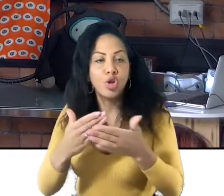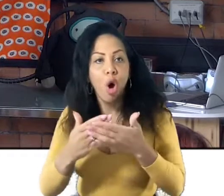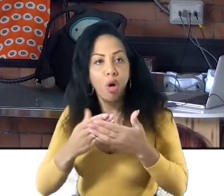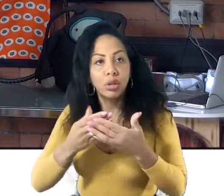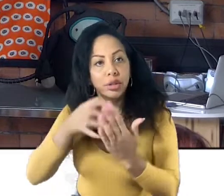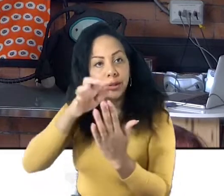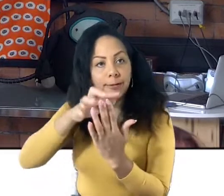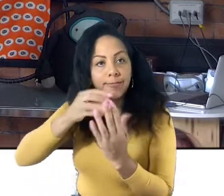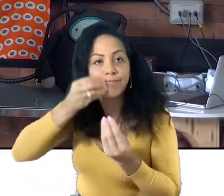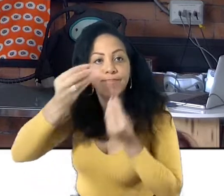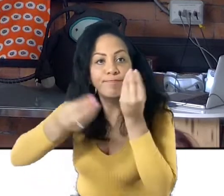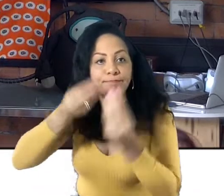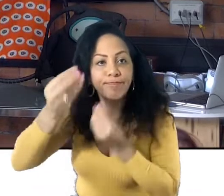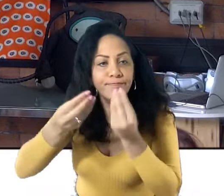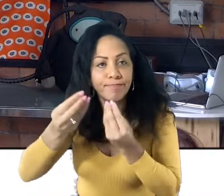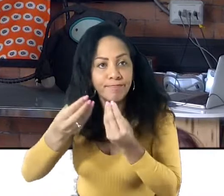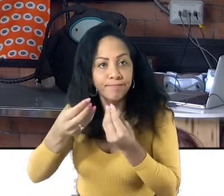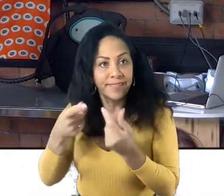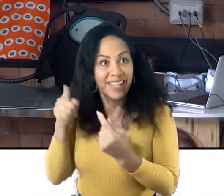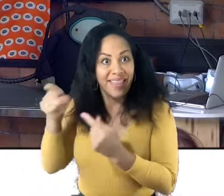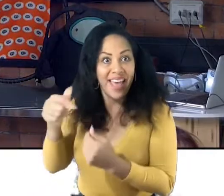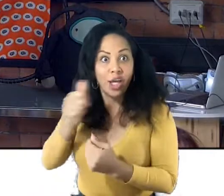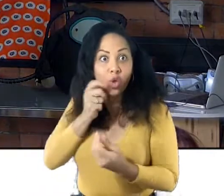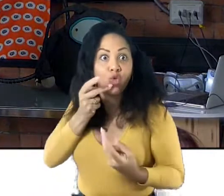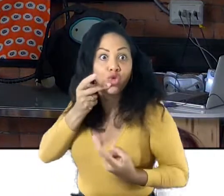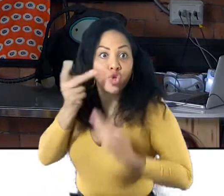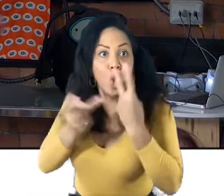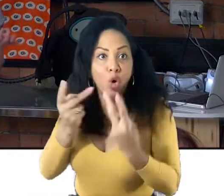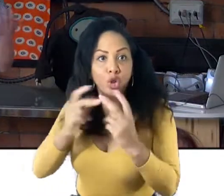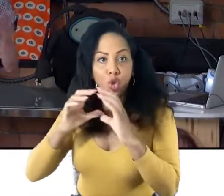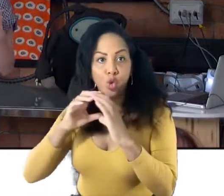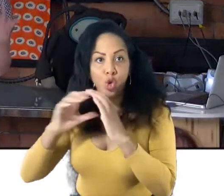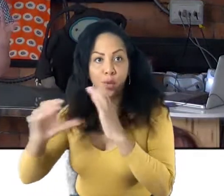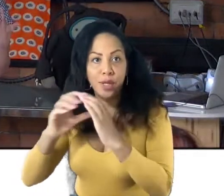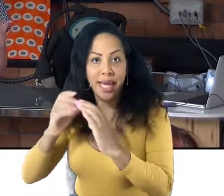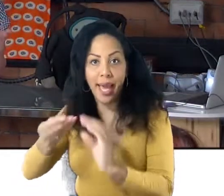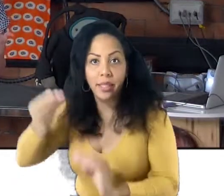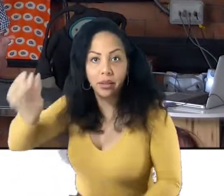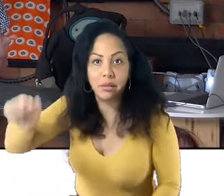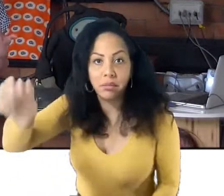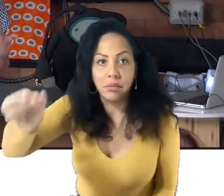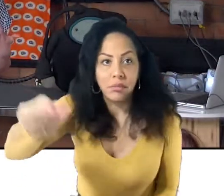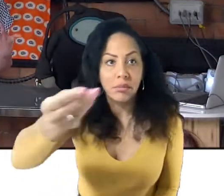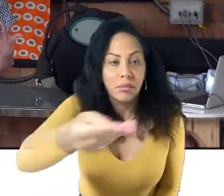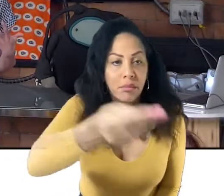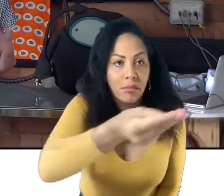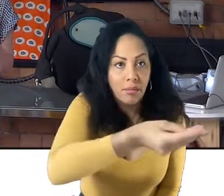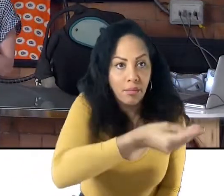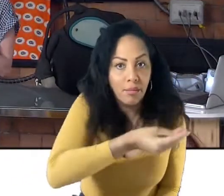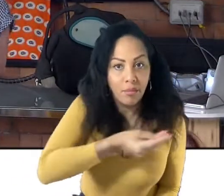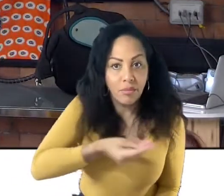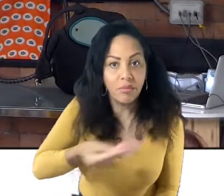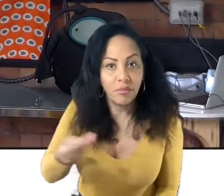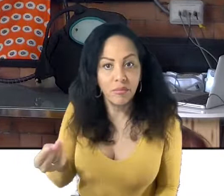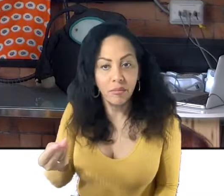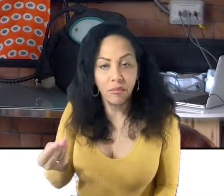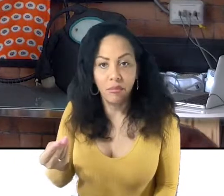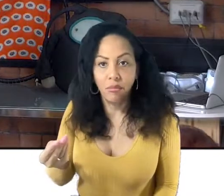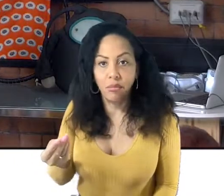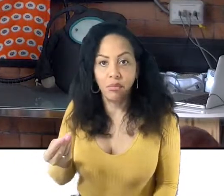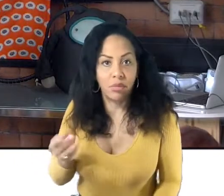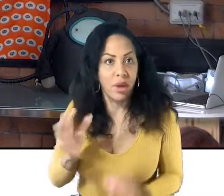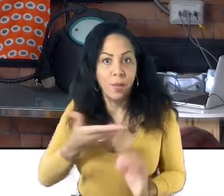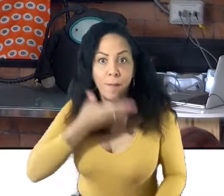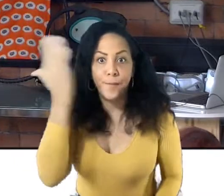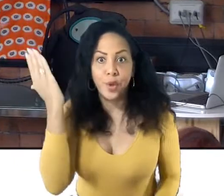to communicate where they were. They literally sang the world into existence. So instead of having written maps,